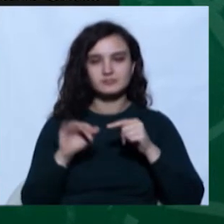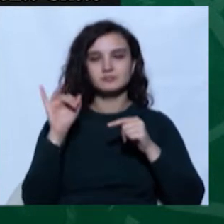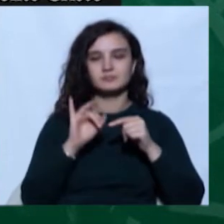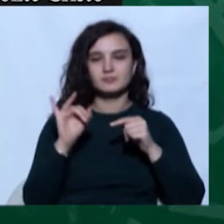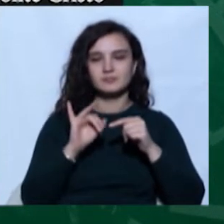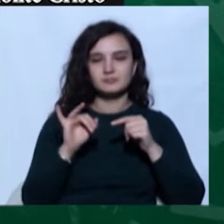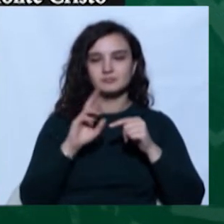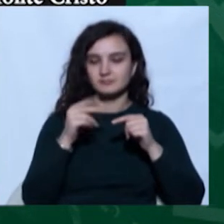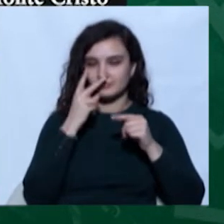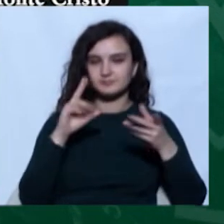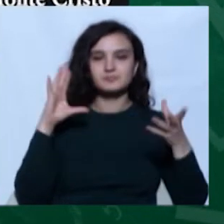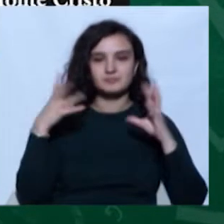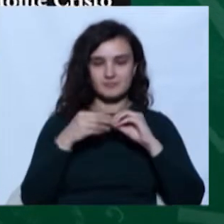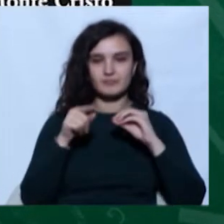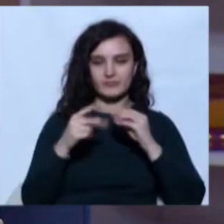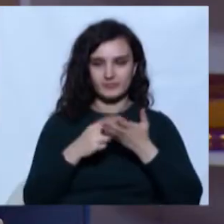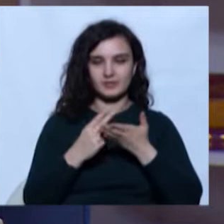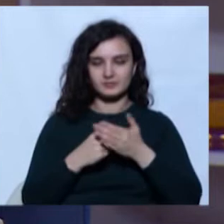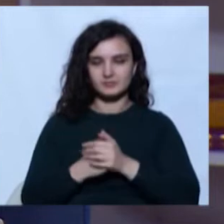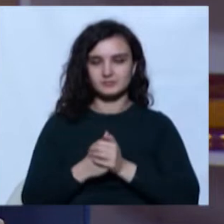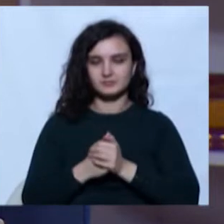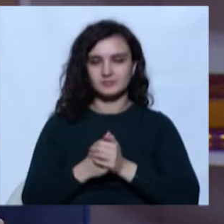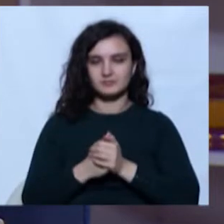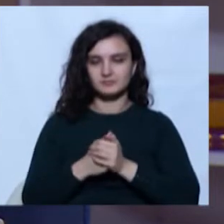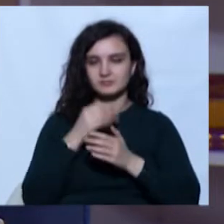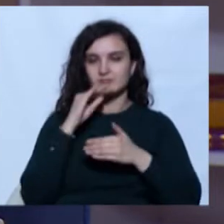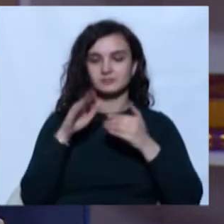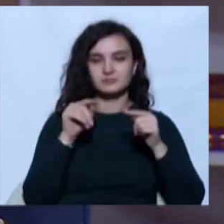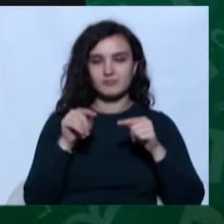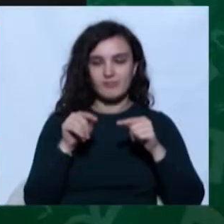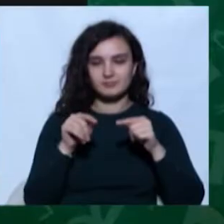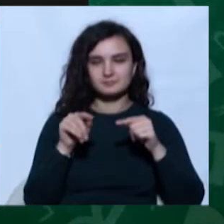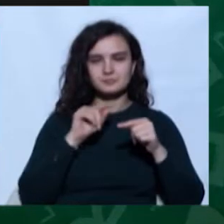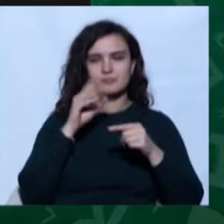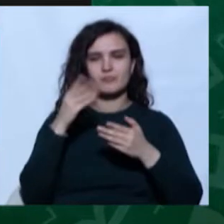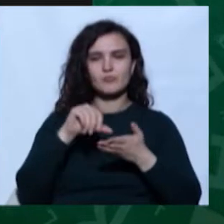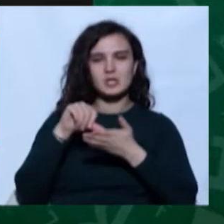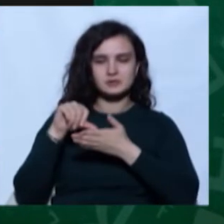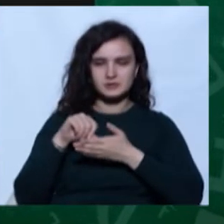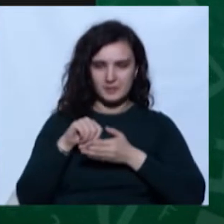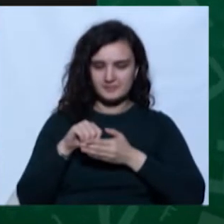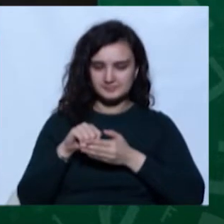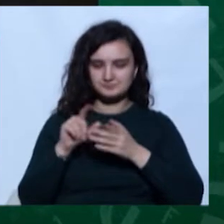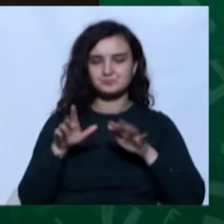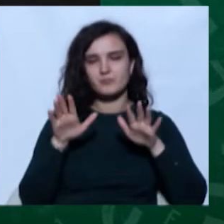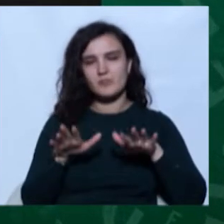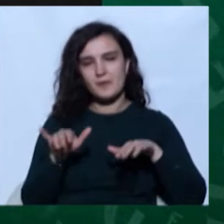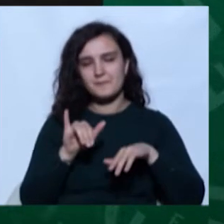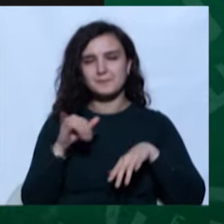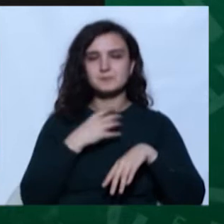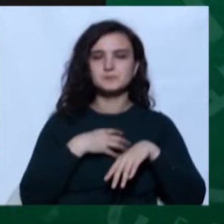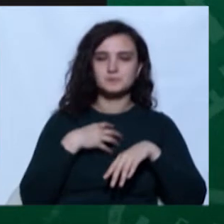and a look at the summary of the book. After that, we'll get into the characters, the setting, and the main